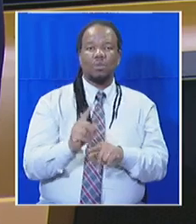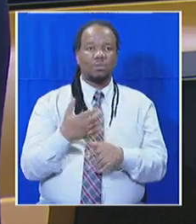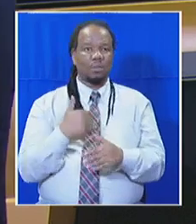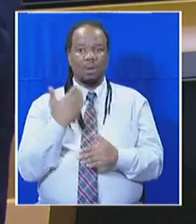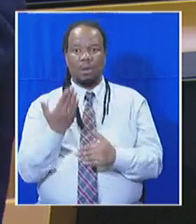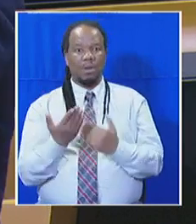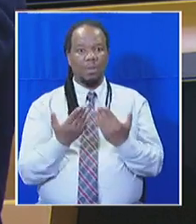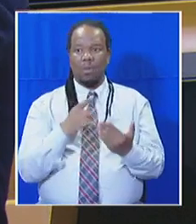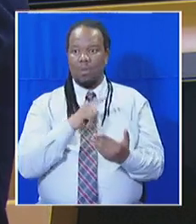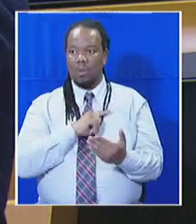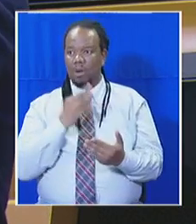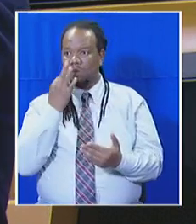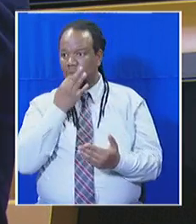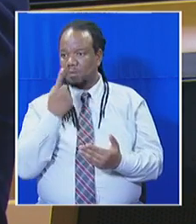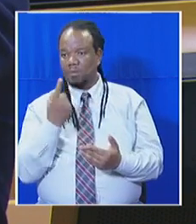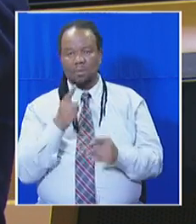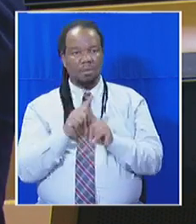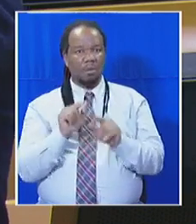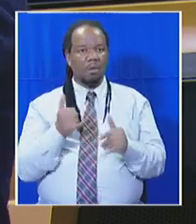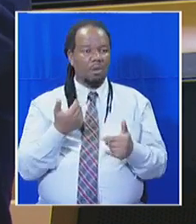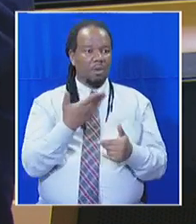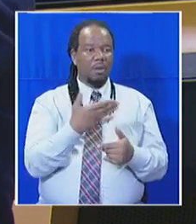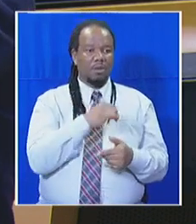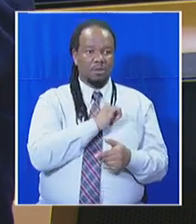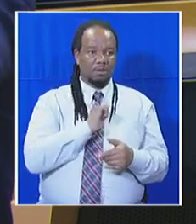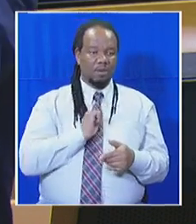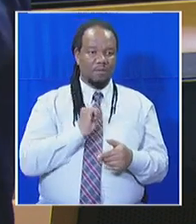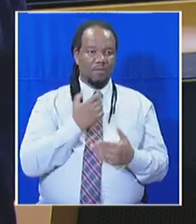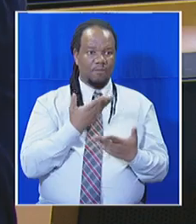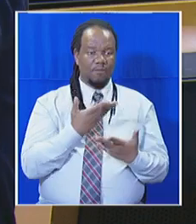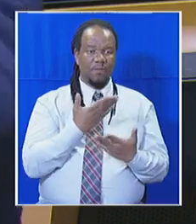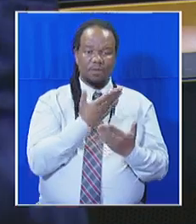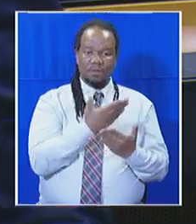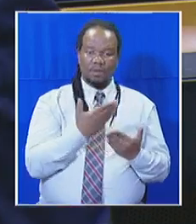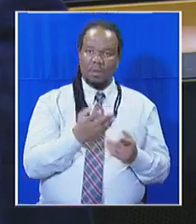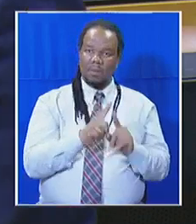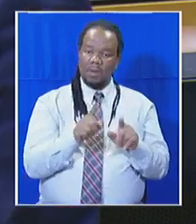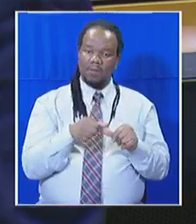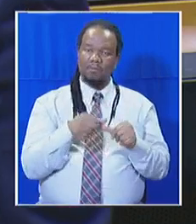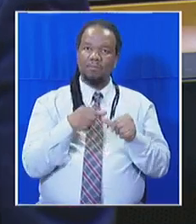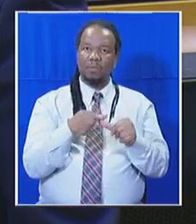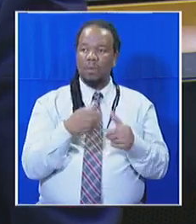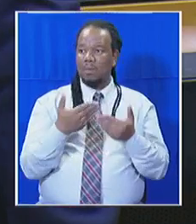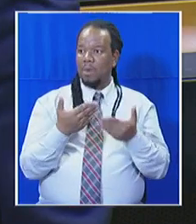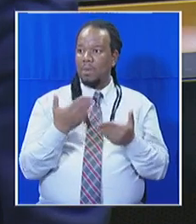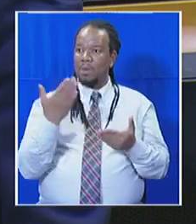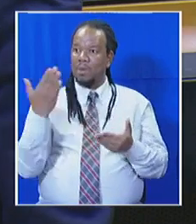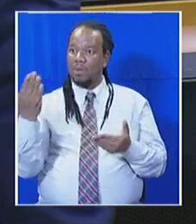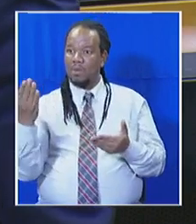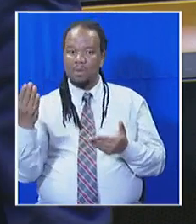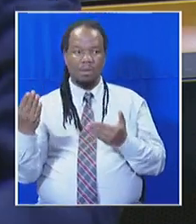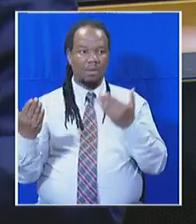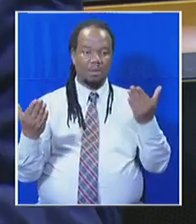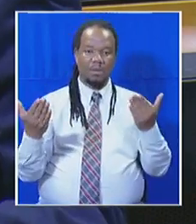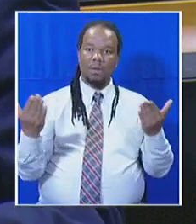based on. So there's nothing that the staff table must do. You must be consistent. Either them or her must come back with a